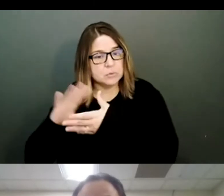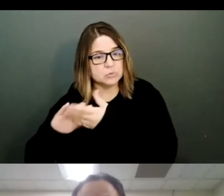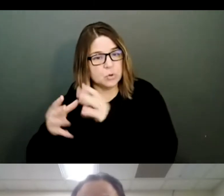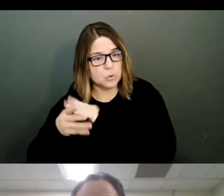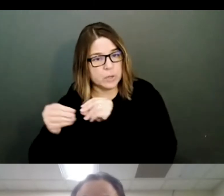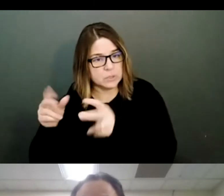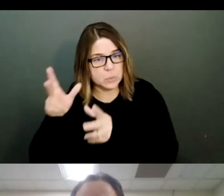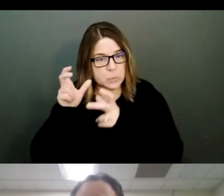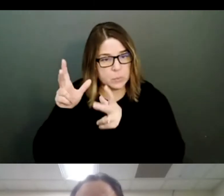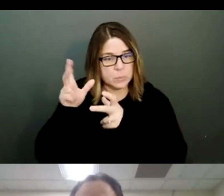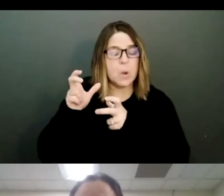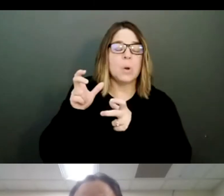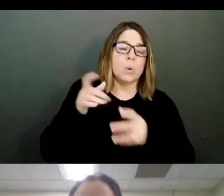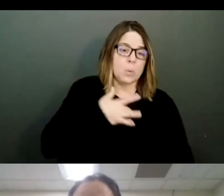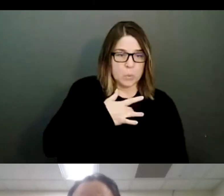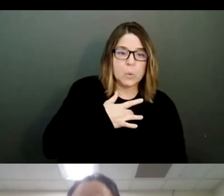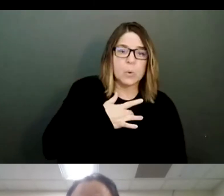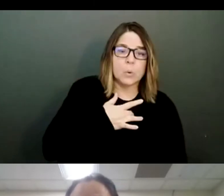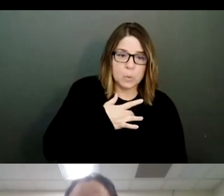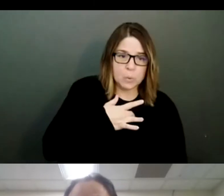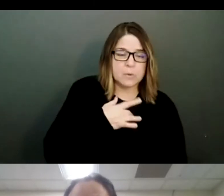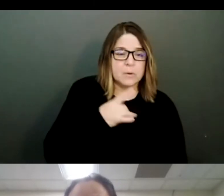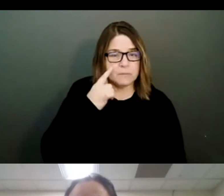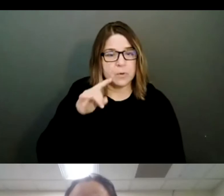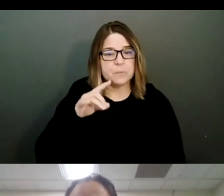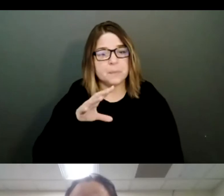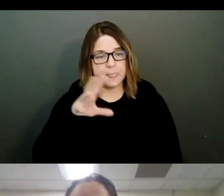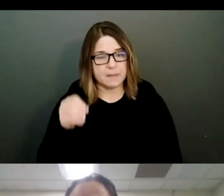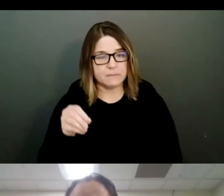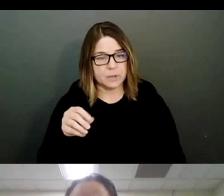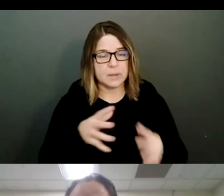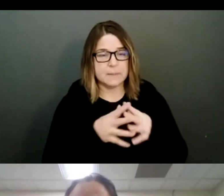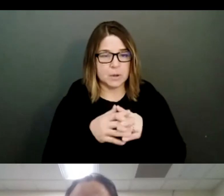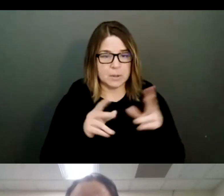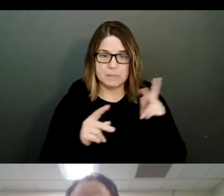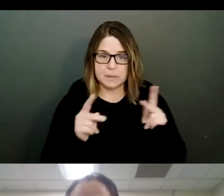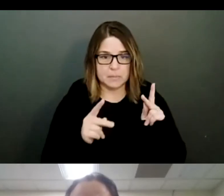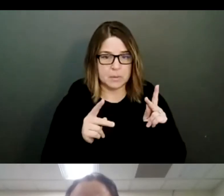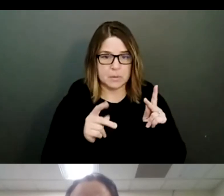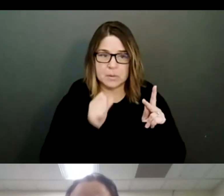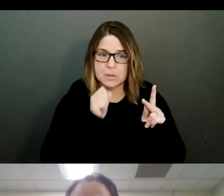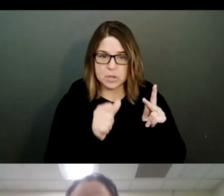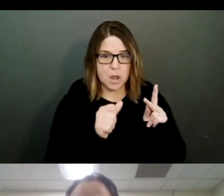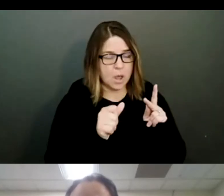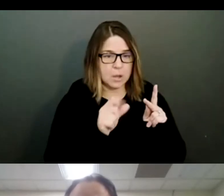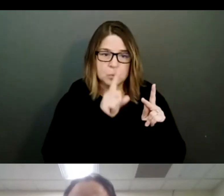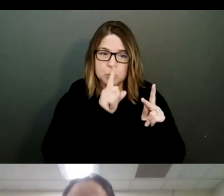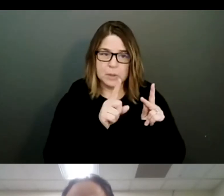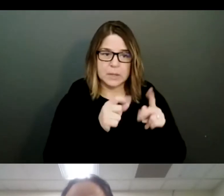American people that we haven't been so forthcoming to share those